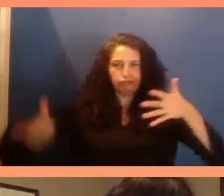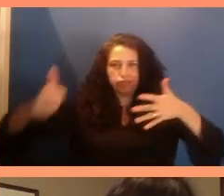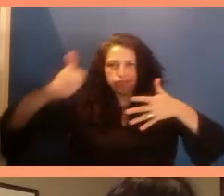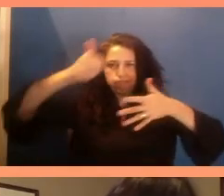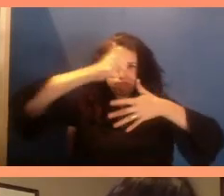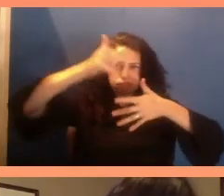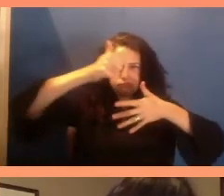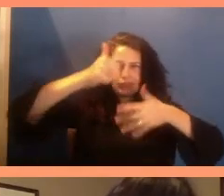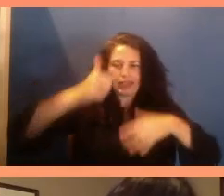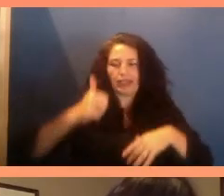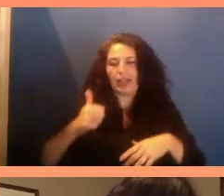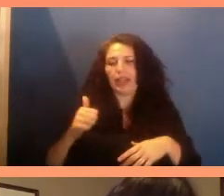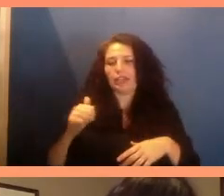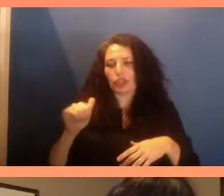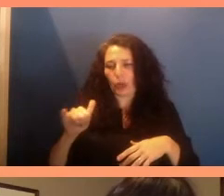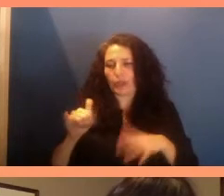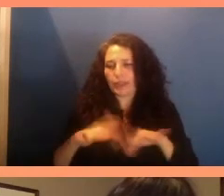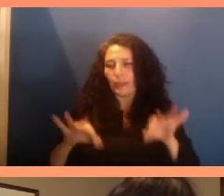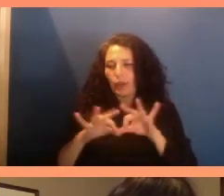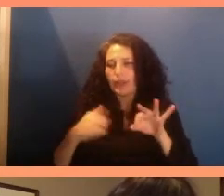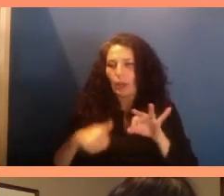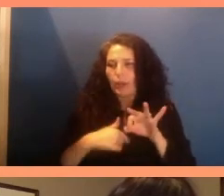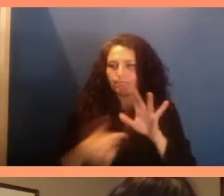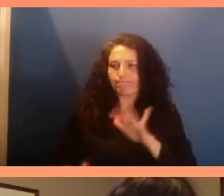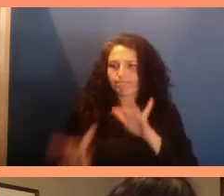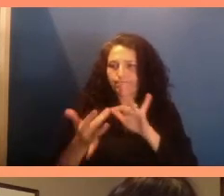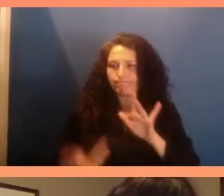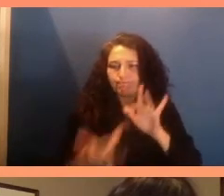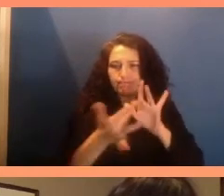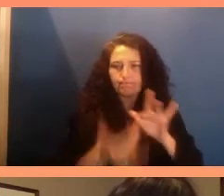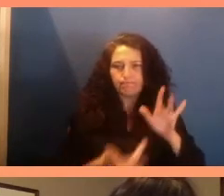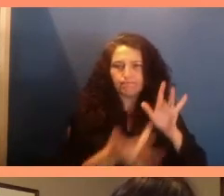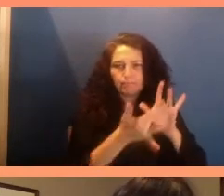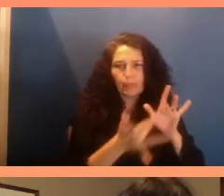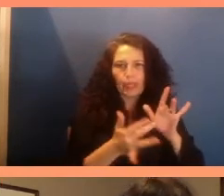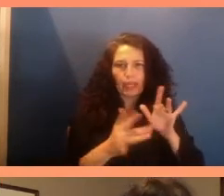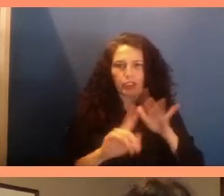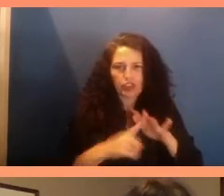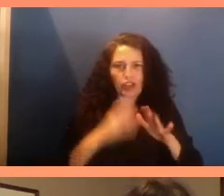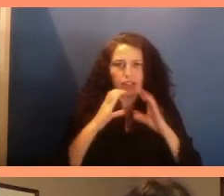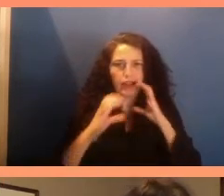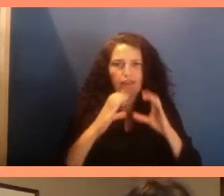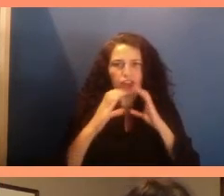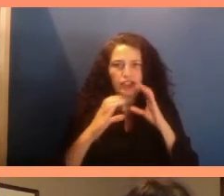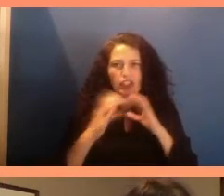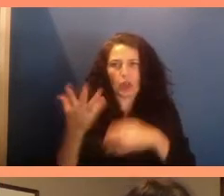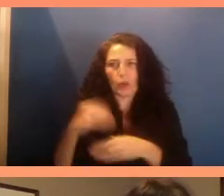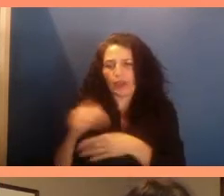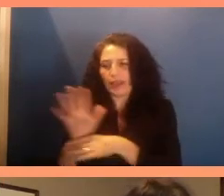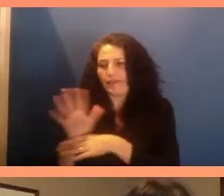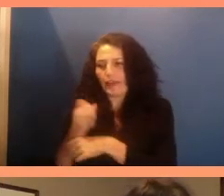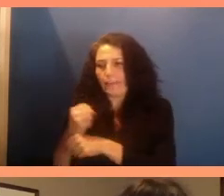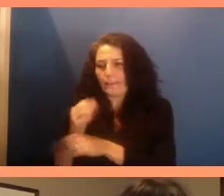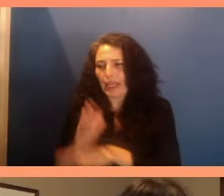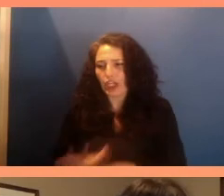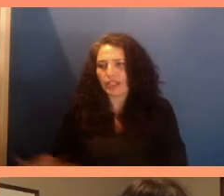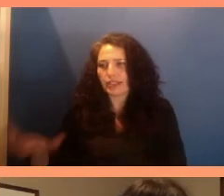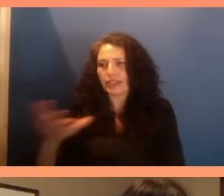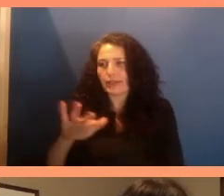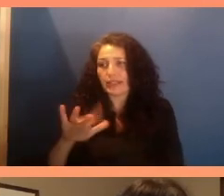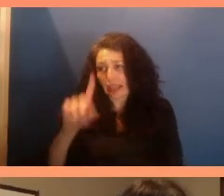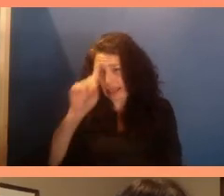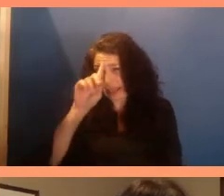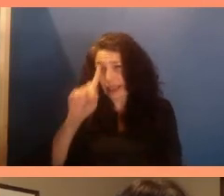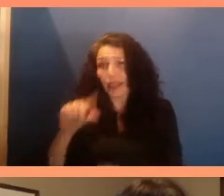really important. So we're starting those conversations. In the filmmaker space, I think there are groups. D-Word